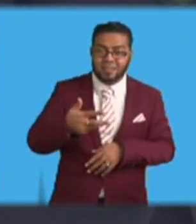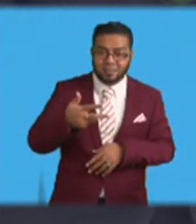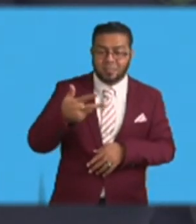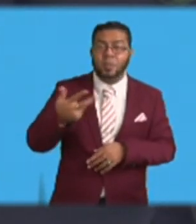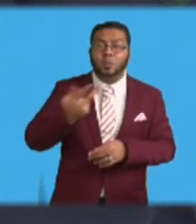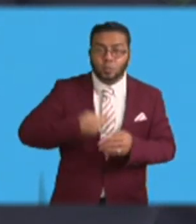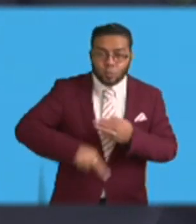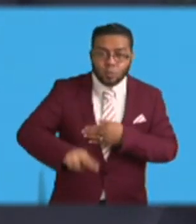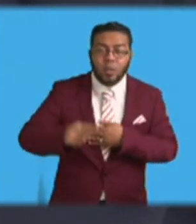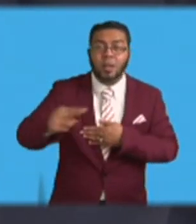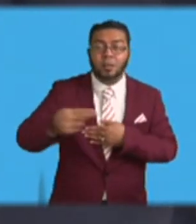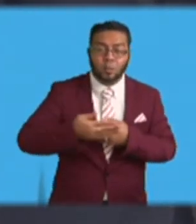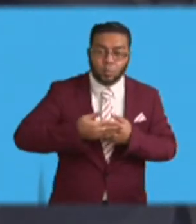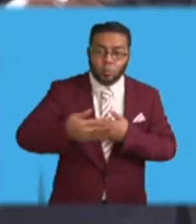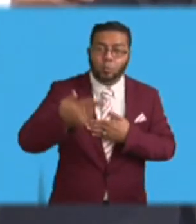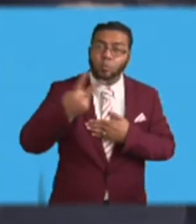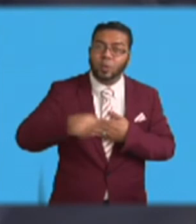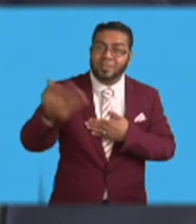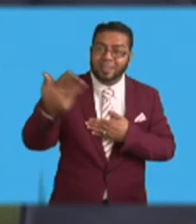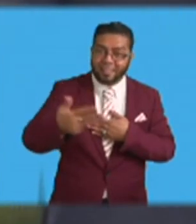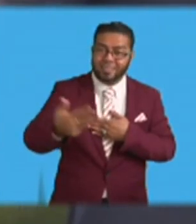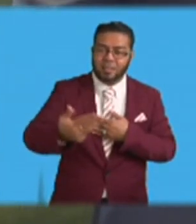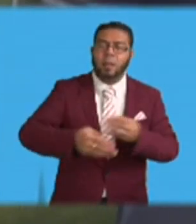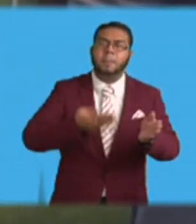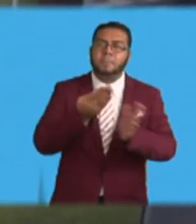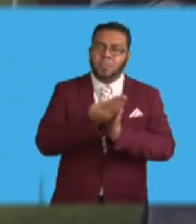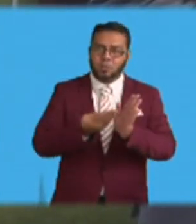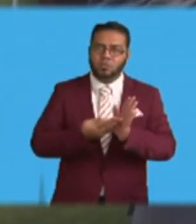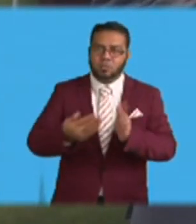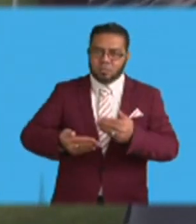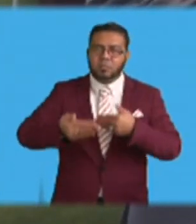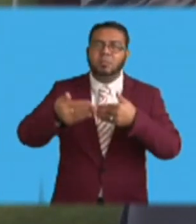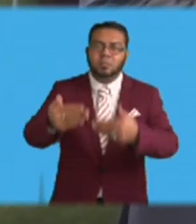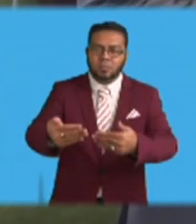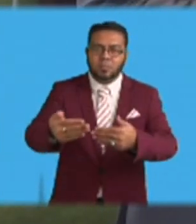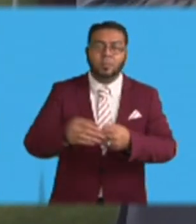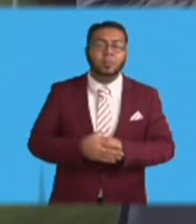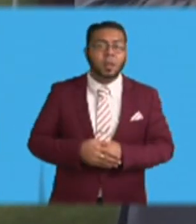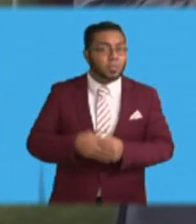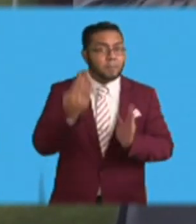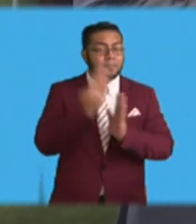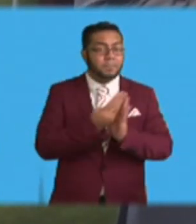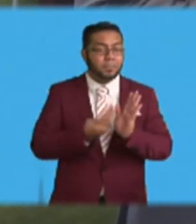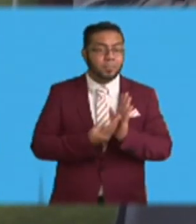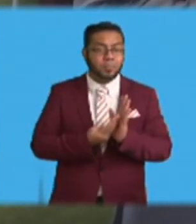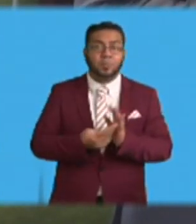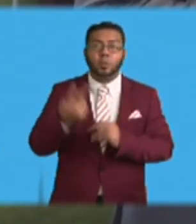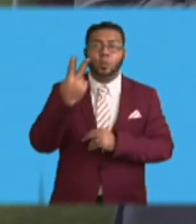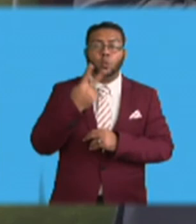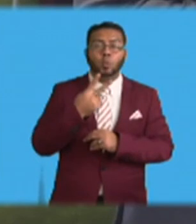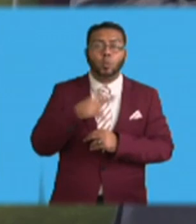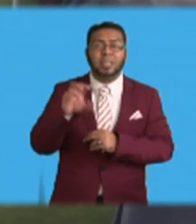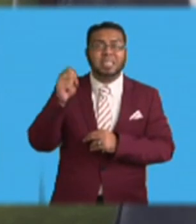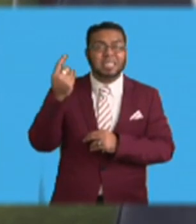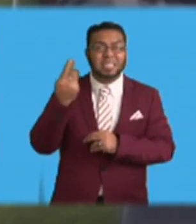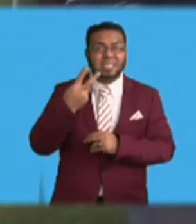budget provisions, Madam Speaker. As we have already said in the Business Committee meeting, that the budget will be delivered on the 22nd of June of this